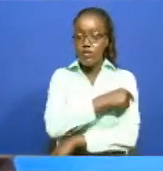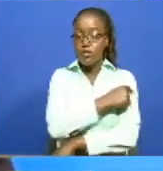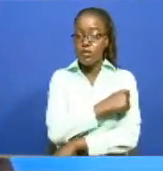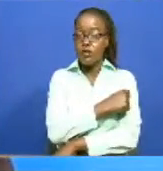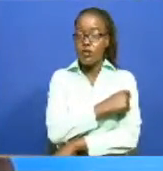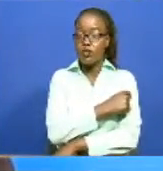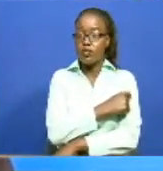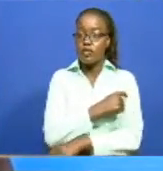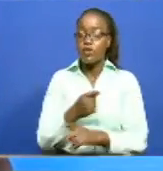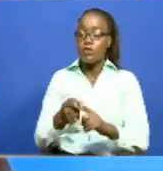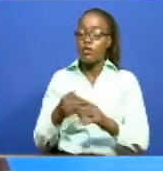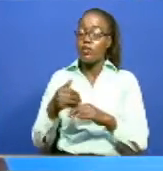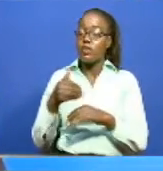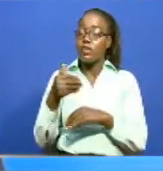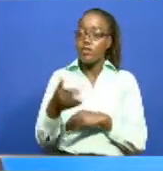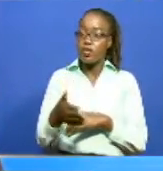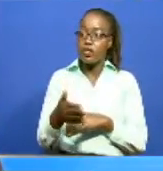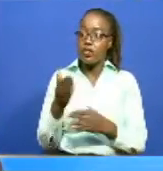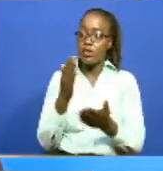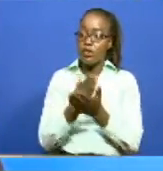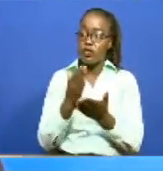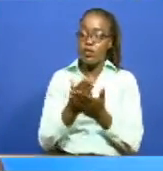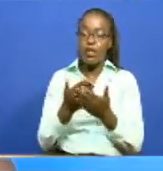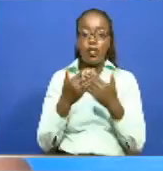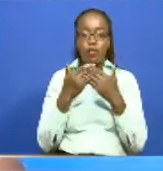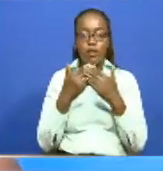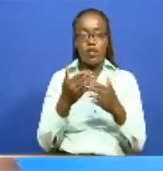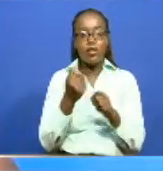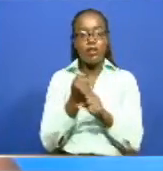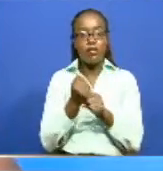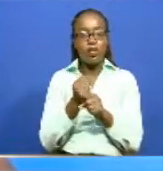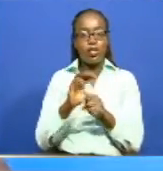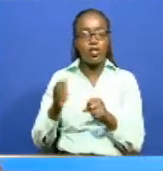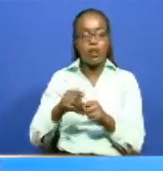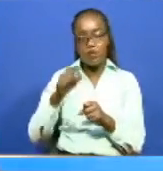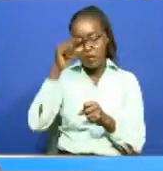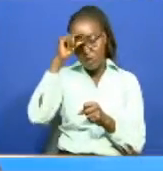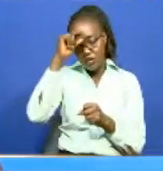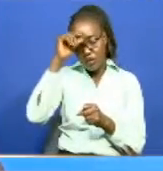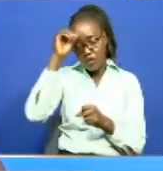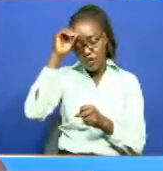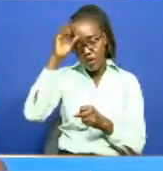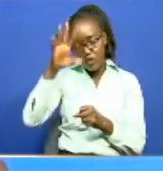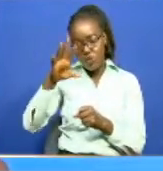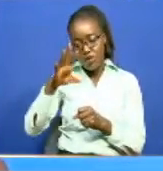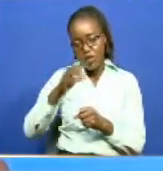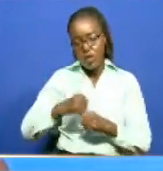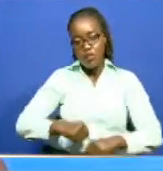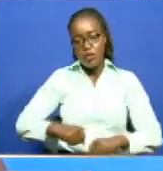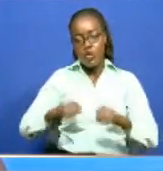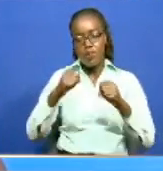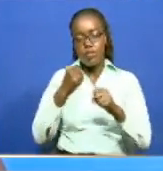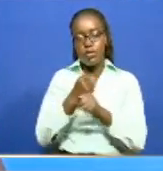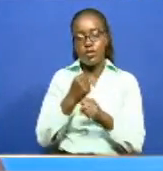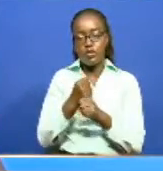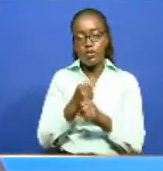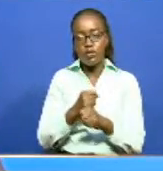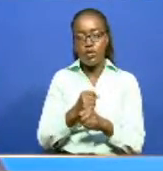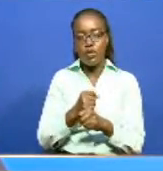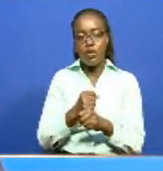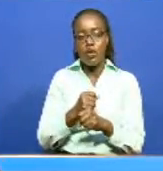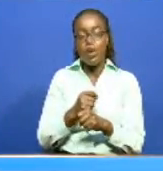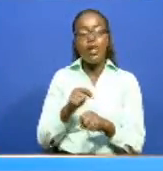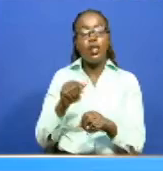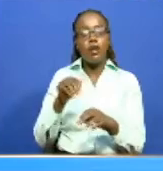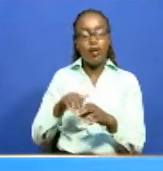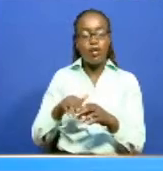and from the outside really appreciate the work that the county government of Kiambu has been able to do when it comes to the